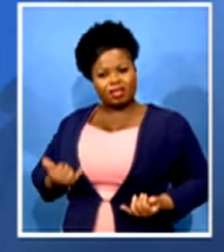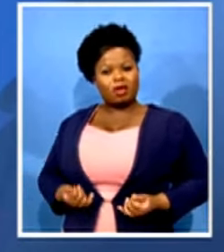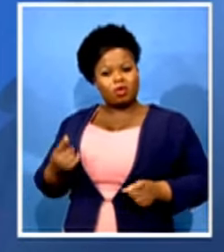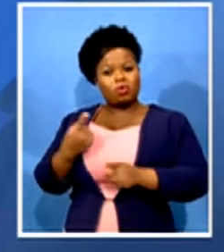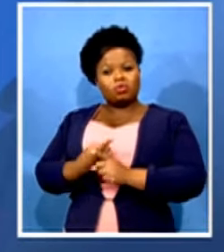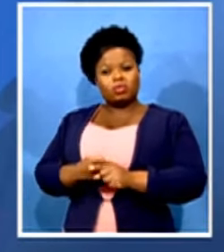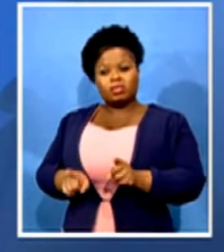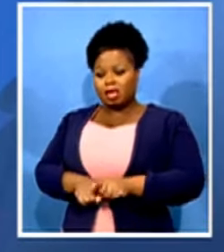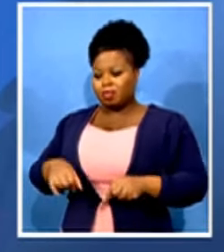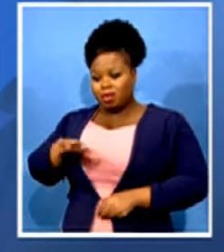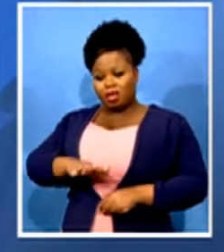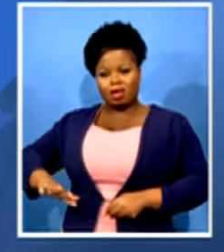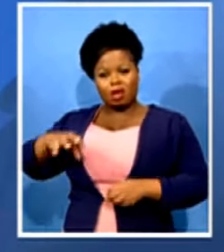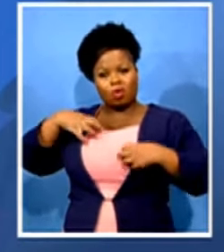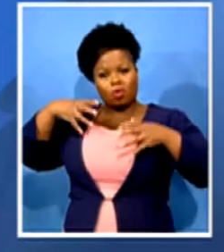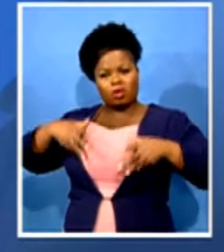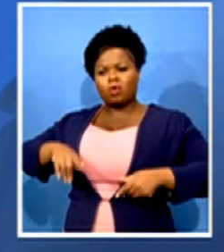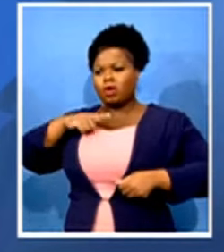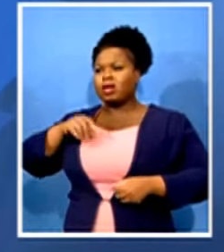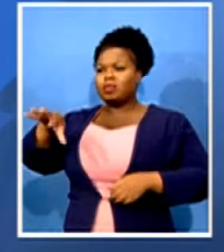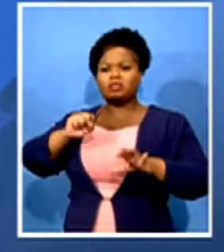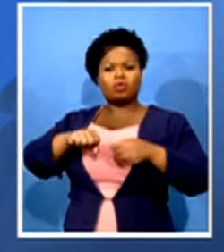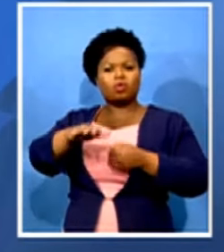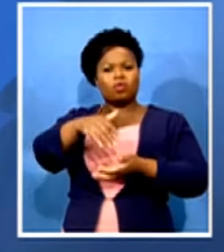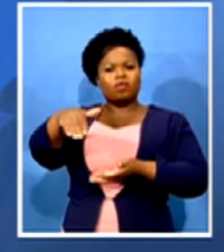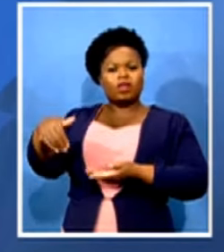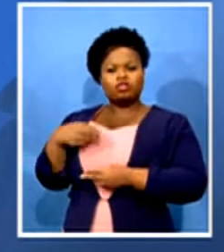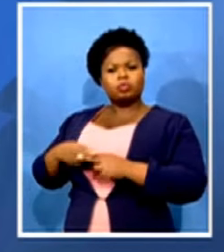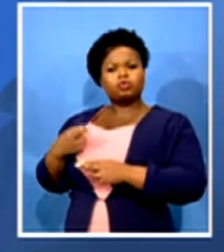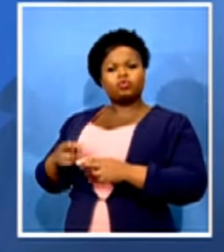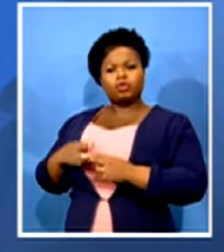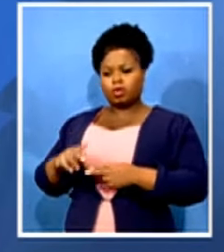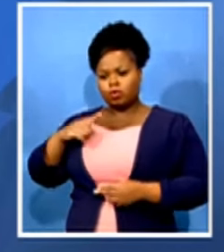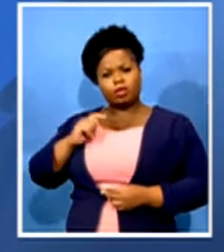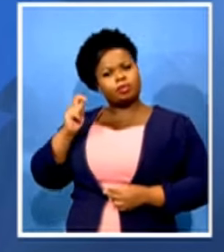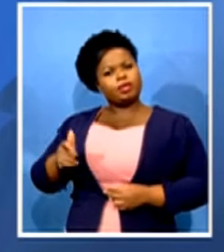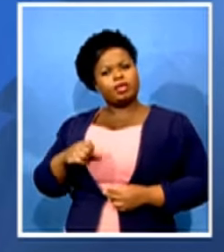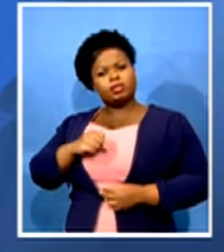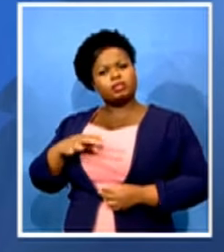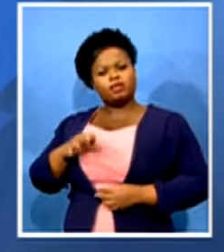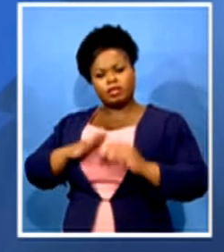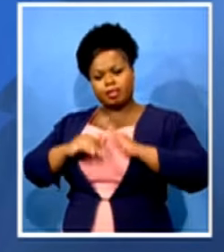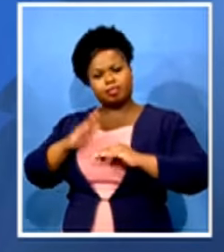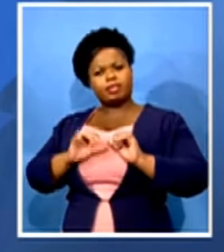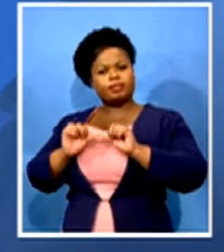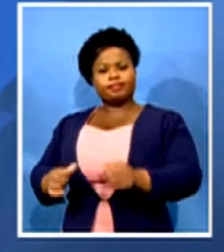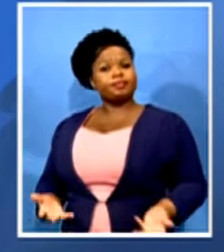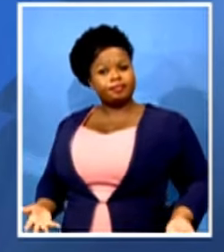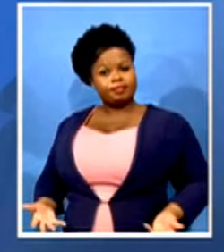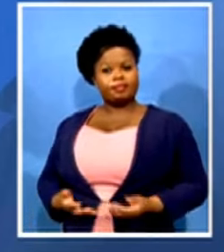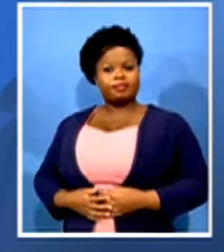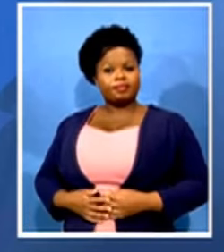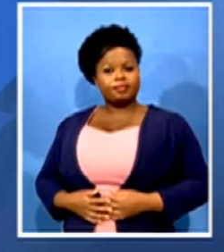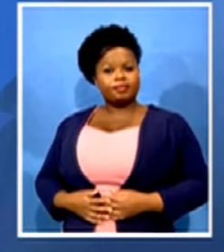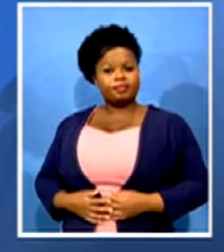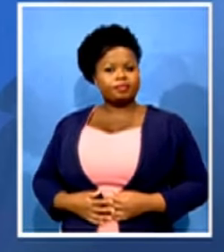their income in order to be able to pay for, to keep their buildings and their businesses afloat. Yeah. We're